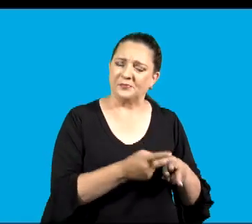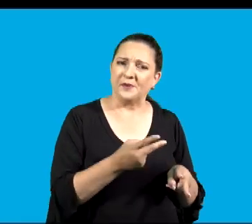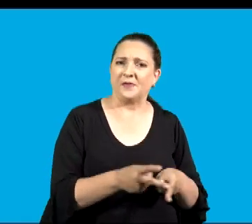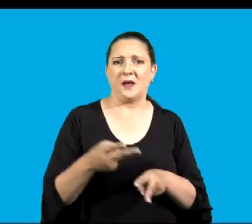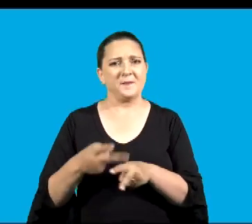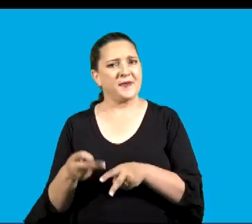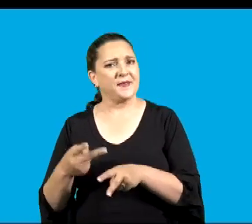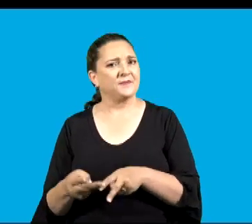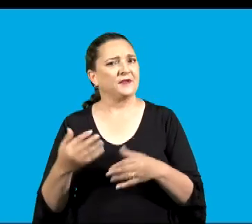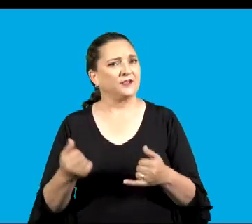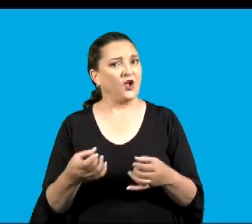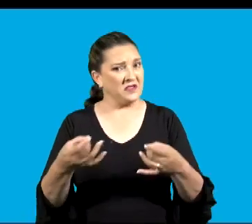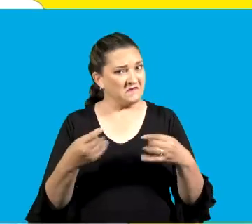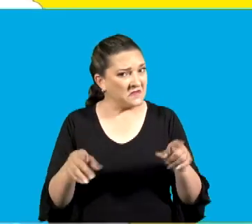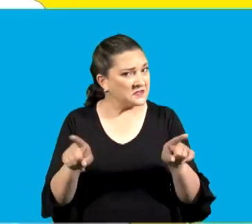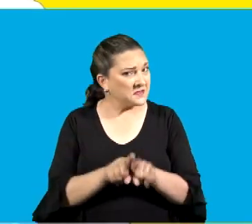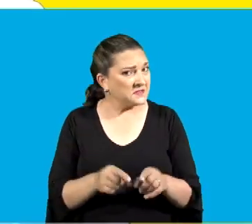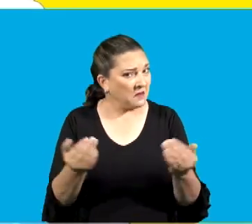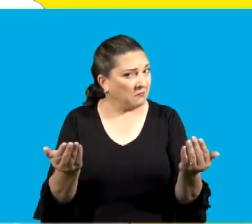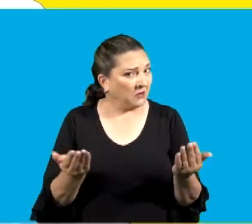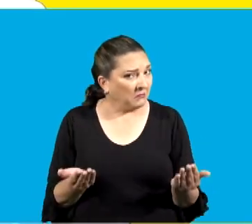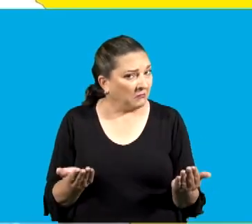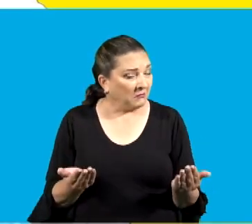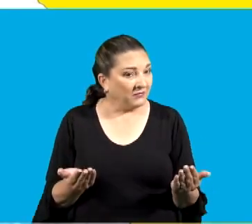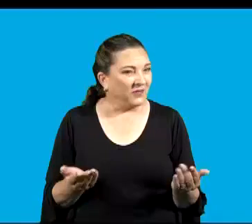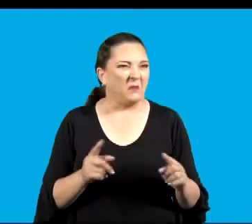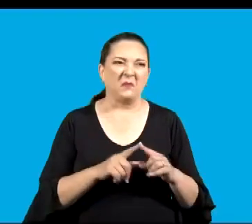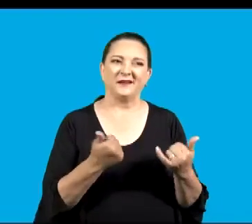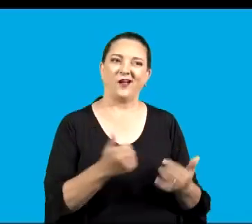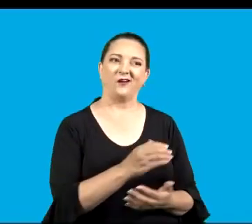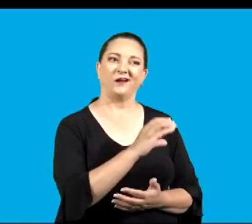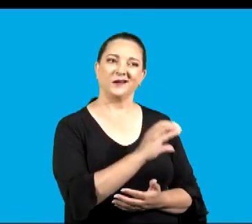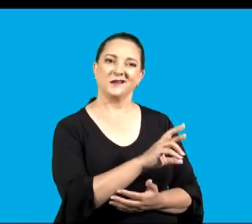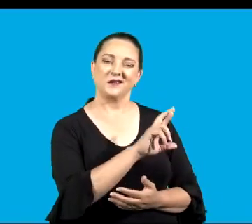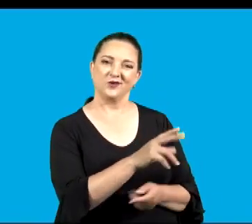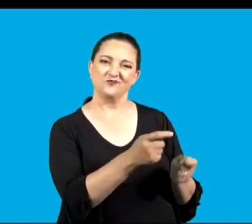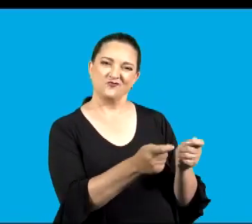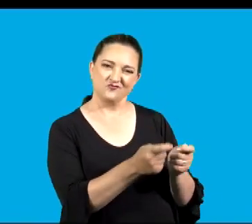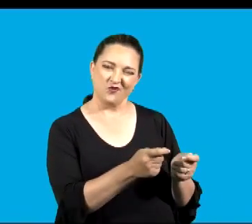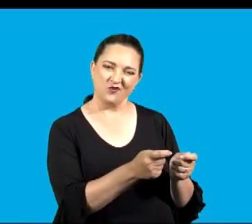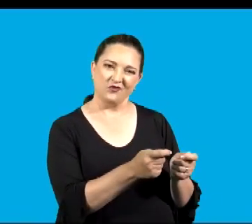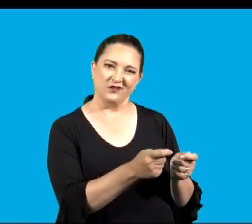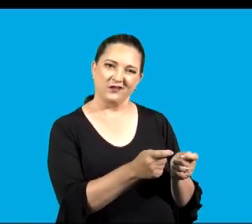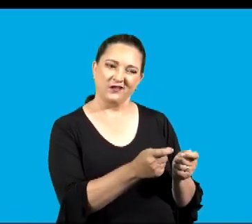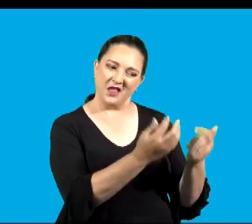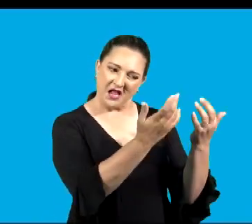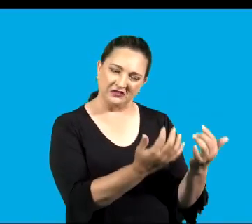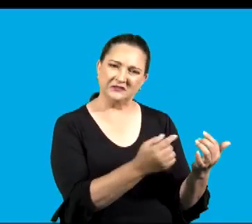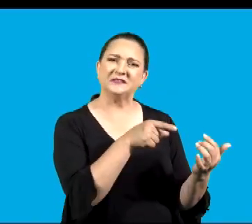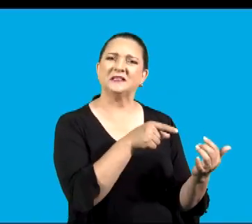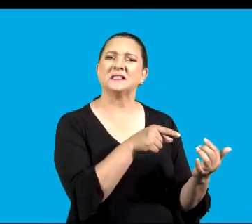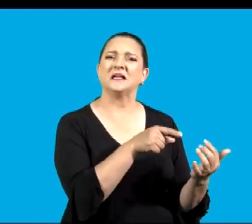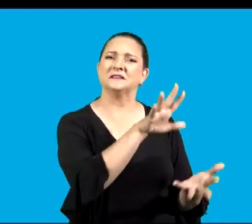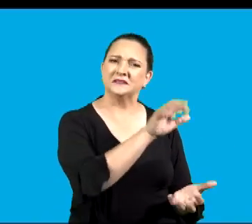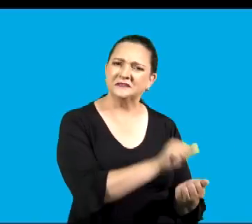all prepared from the same set of information. And the creditors control account is a summary